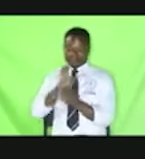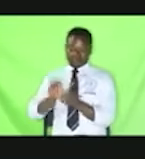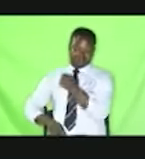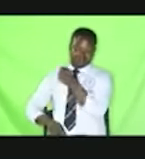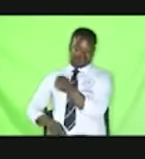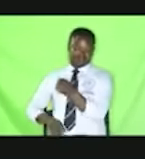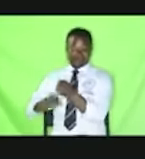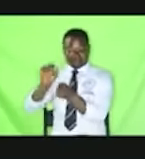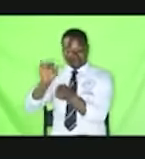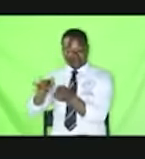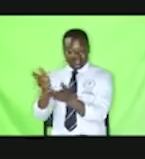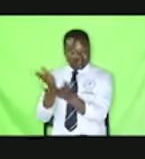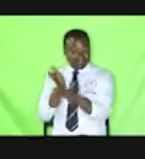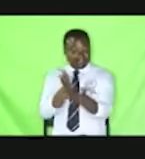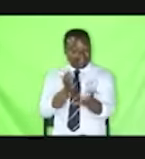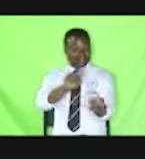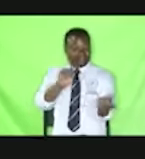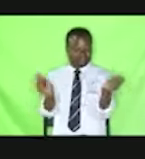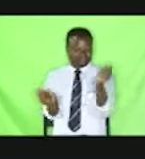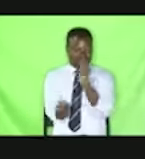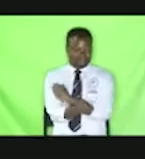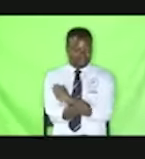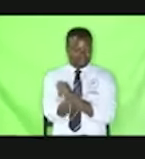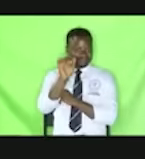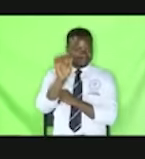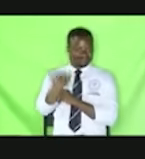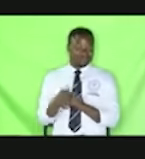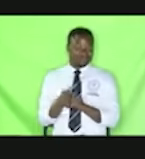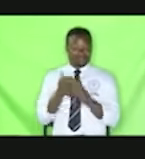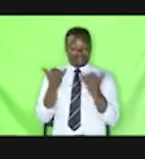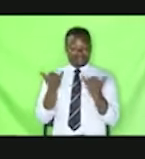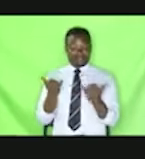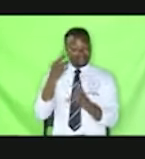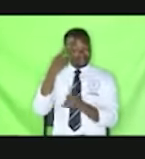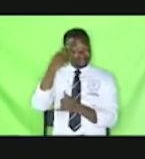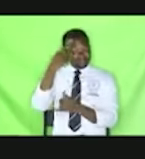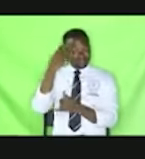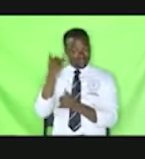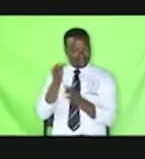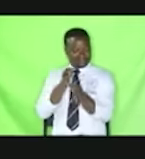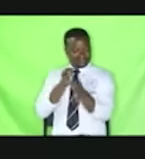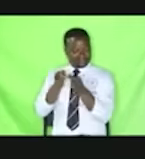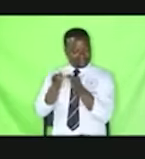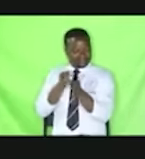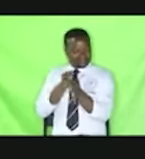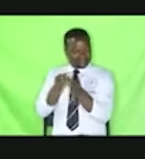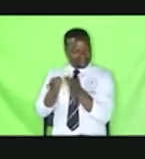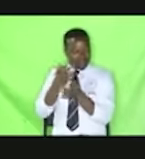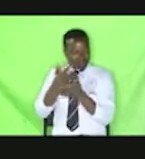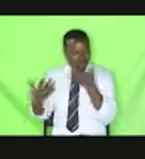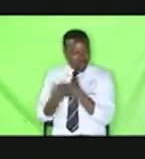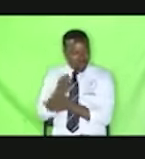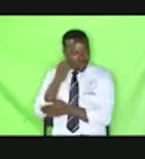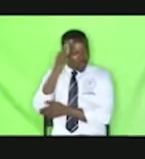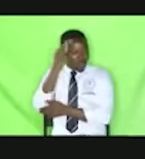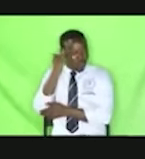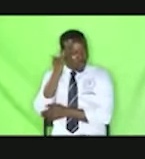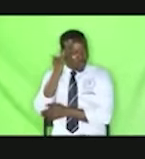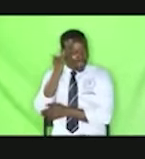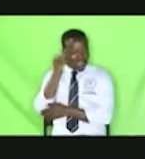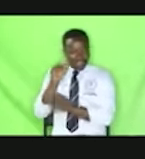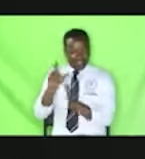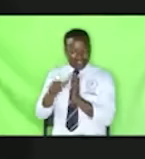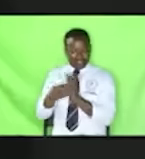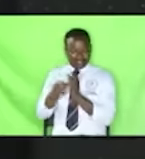about transformation. The reason why I'm taking the time to talk about the gospel and to teach